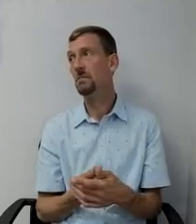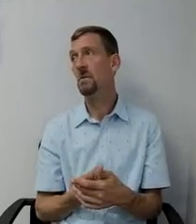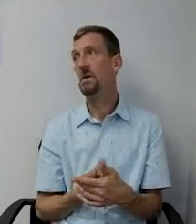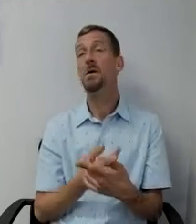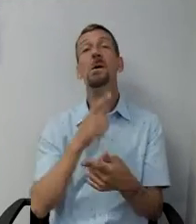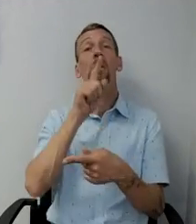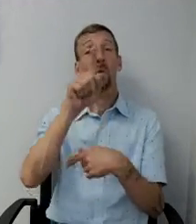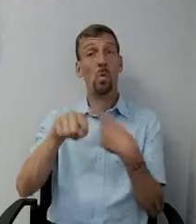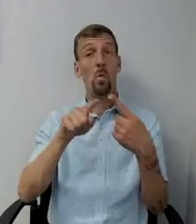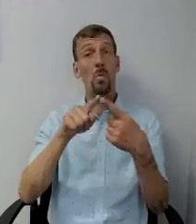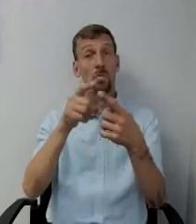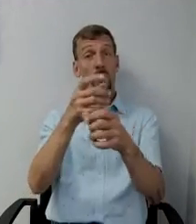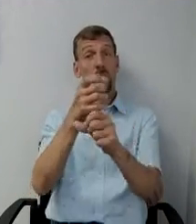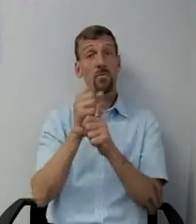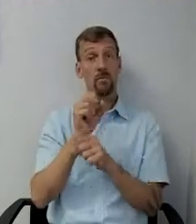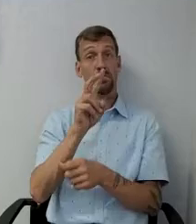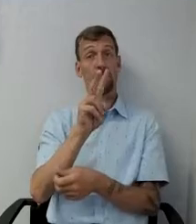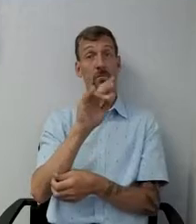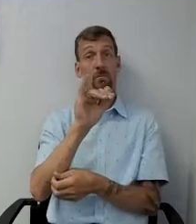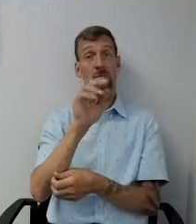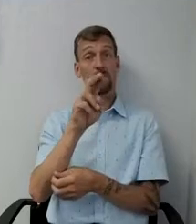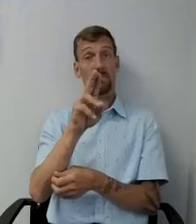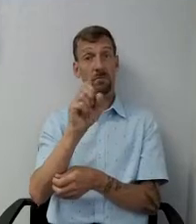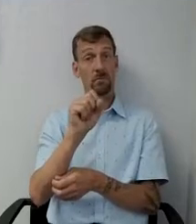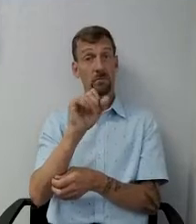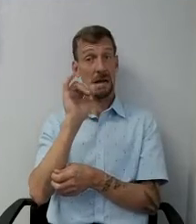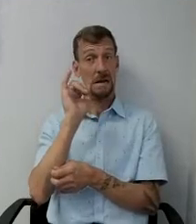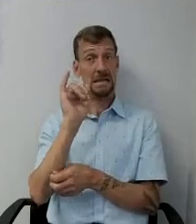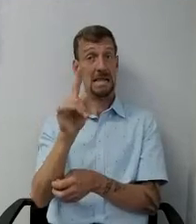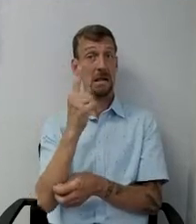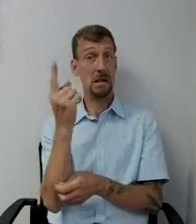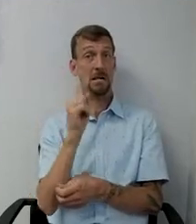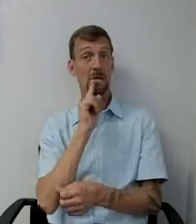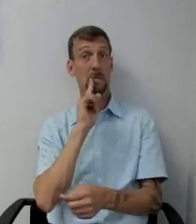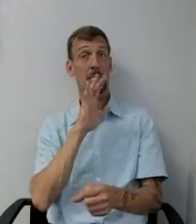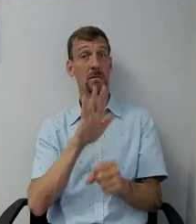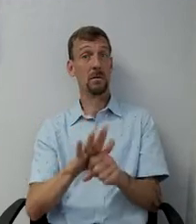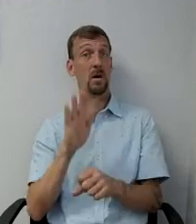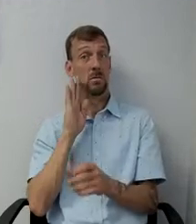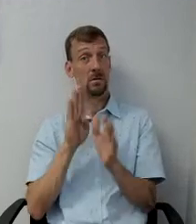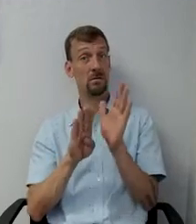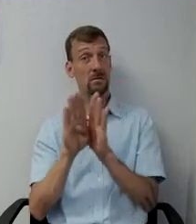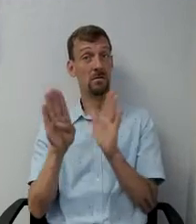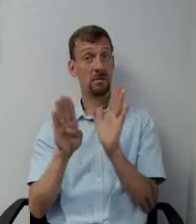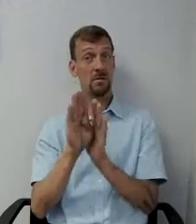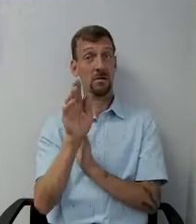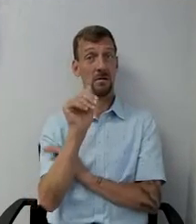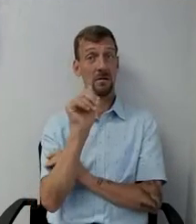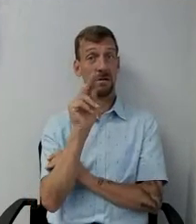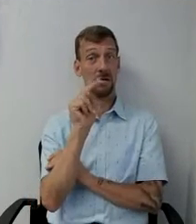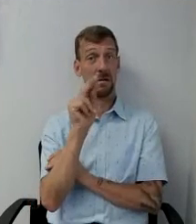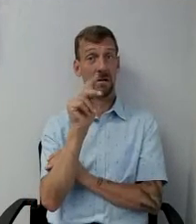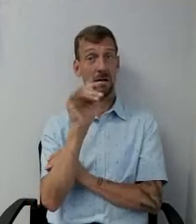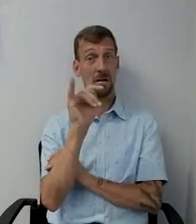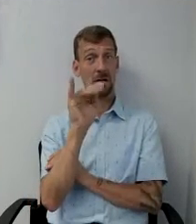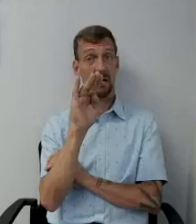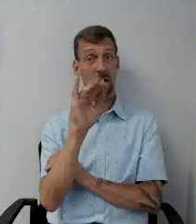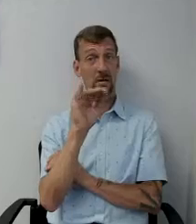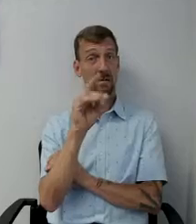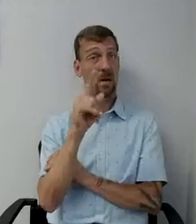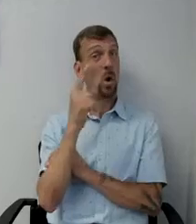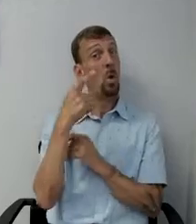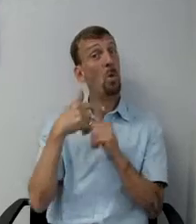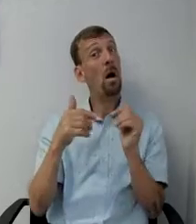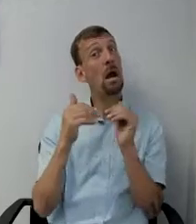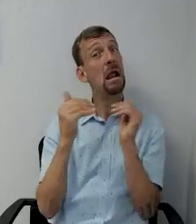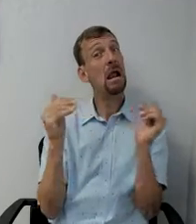when you get the virus, does it always? Are you guaranteed that you're going to develop antibodies, or Right. Right. what level